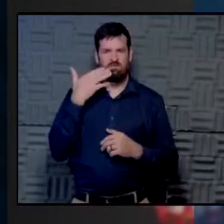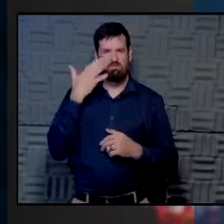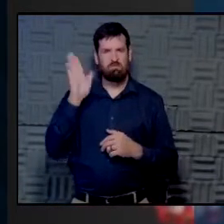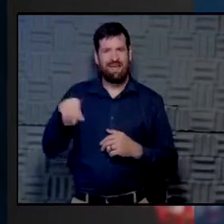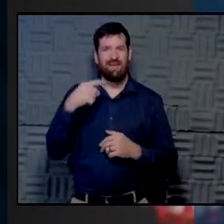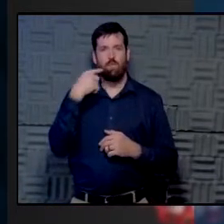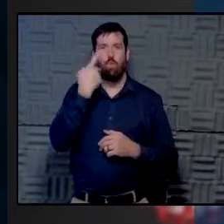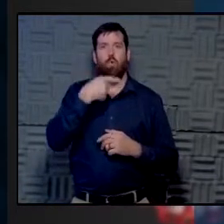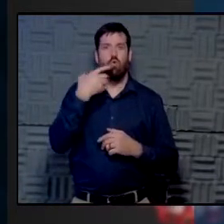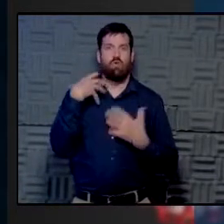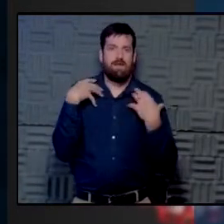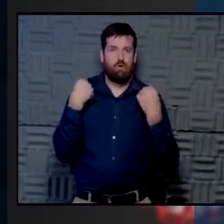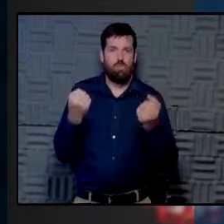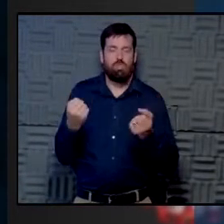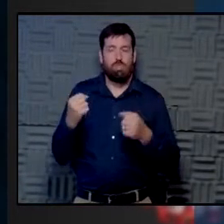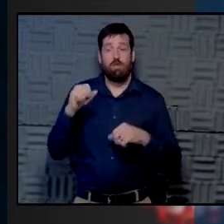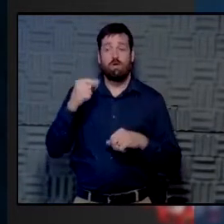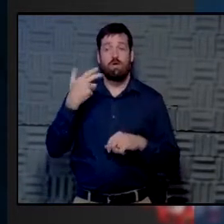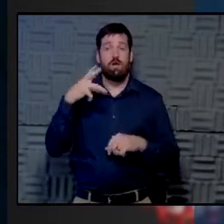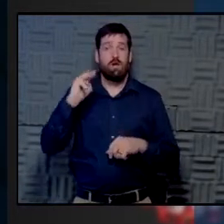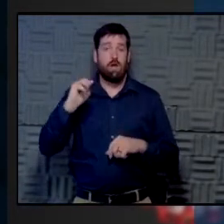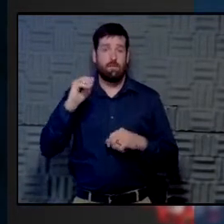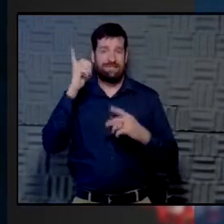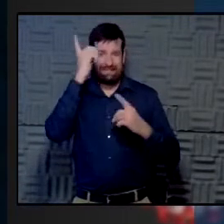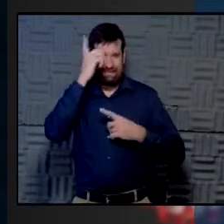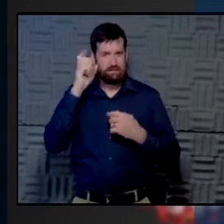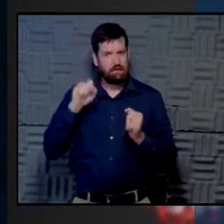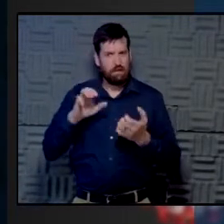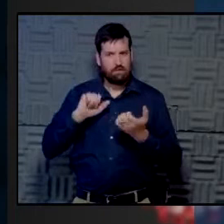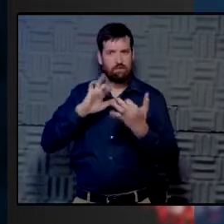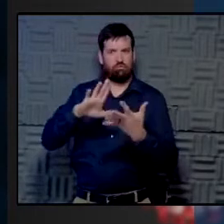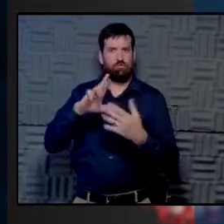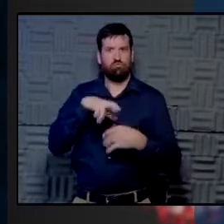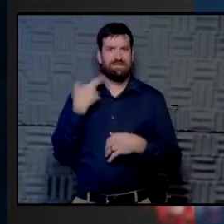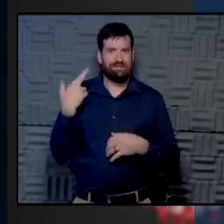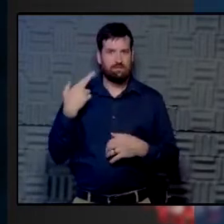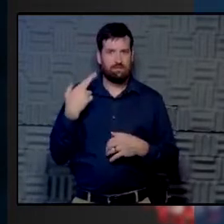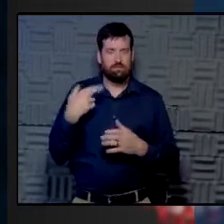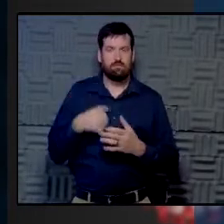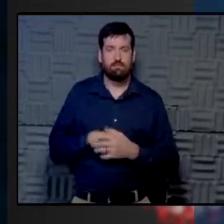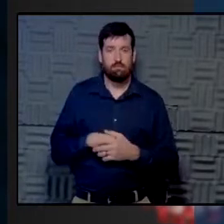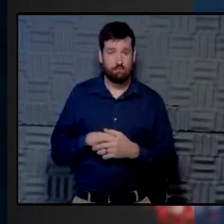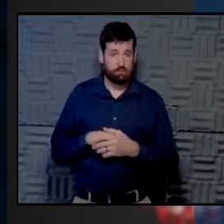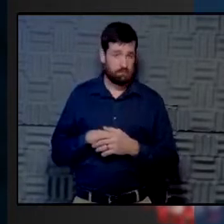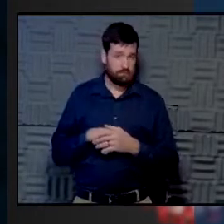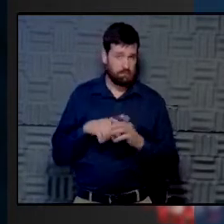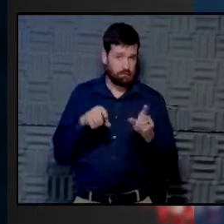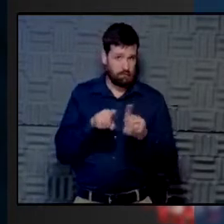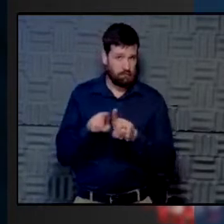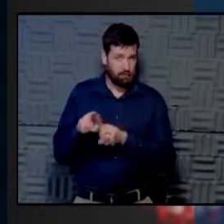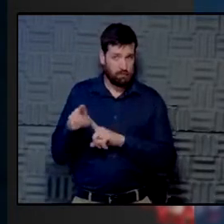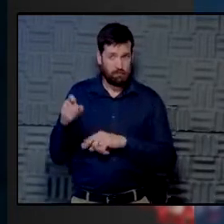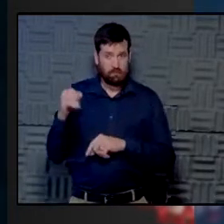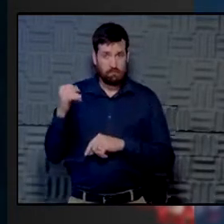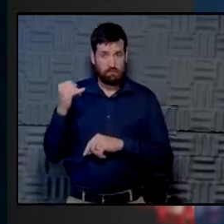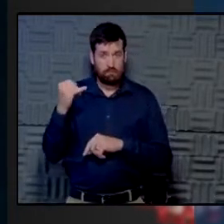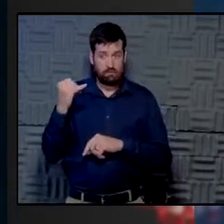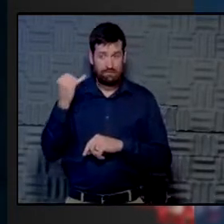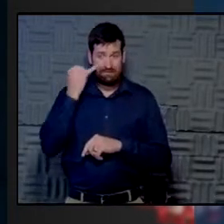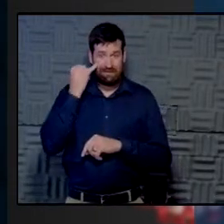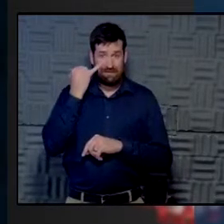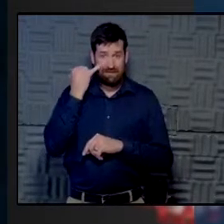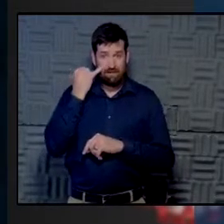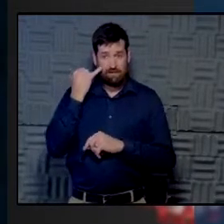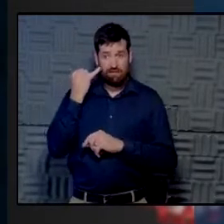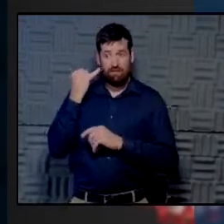and gum disease can increase my chances of getting COVID-19. How? And does it work the other way? Will COVID-19 weaken